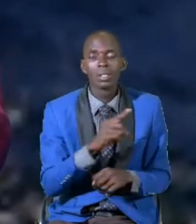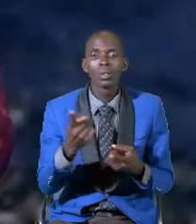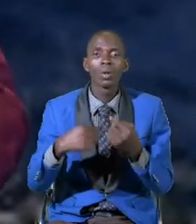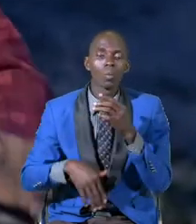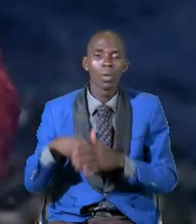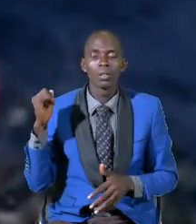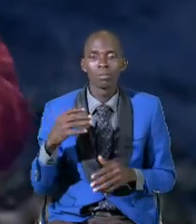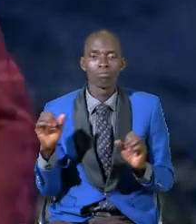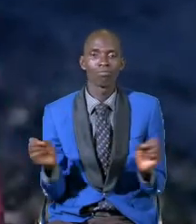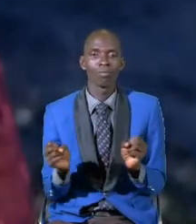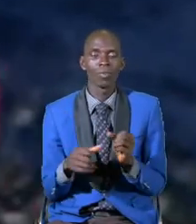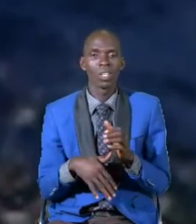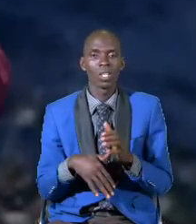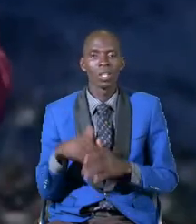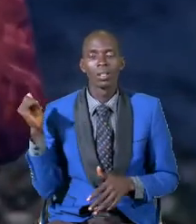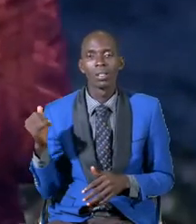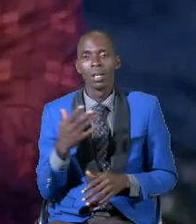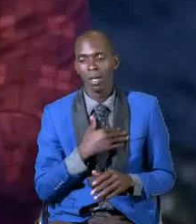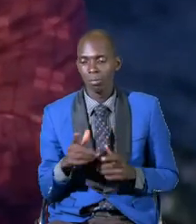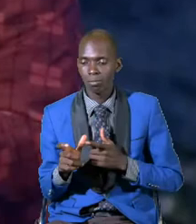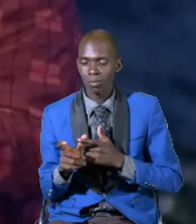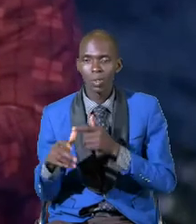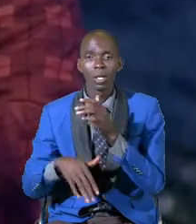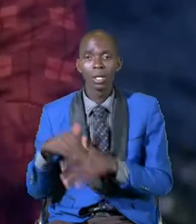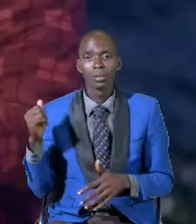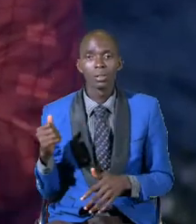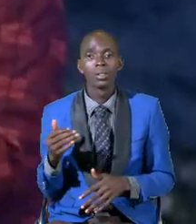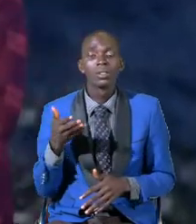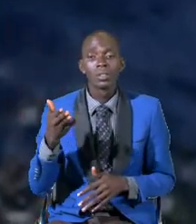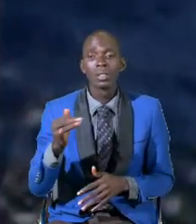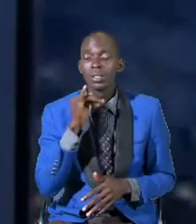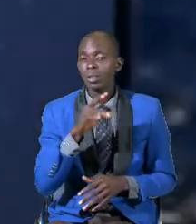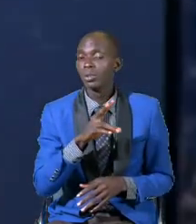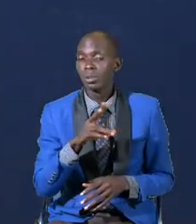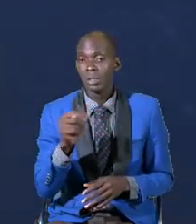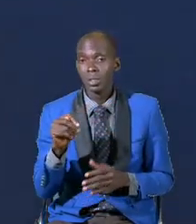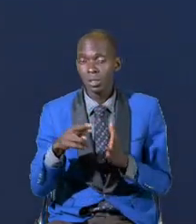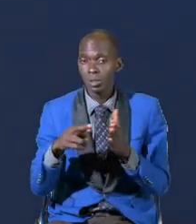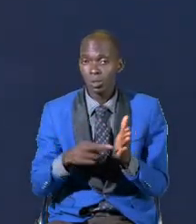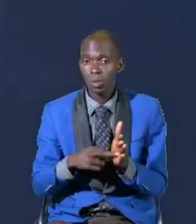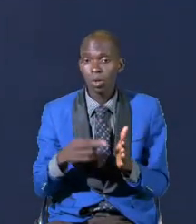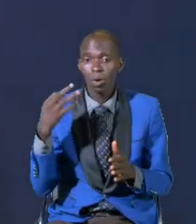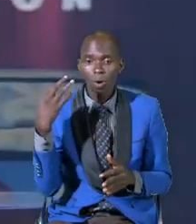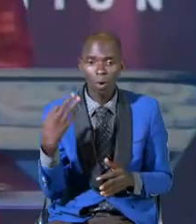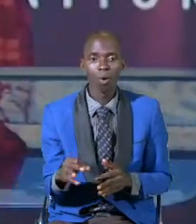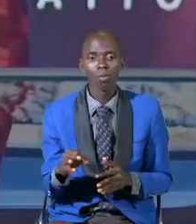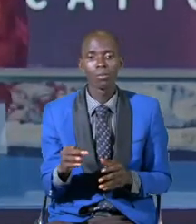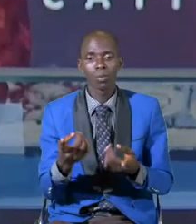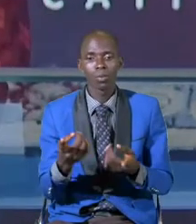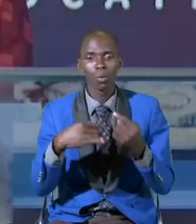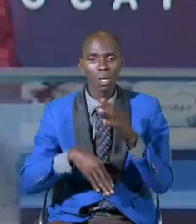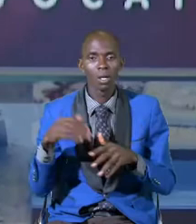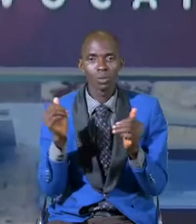out, and they crawl out. The consequence of copping out with cowards. Number